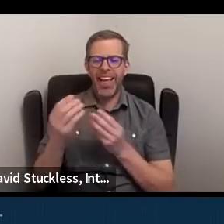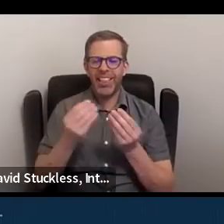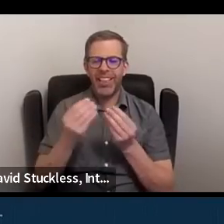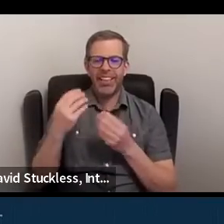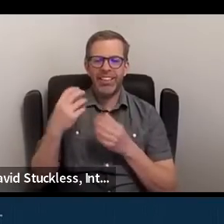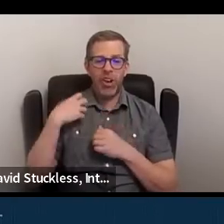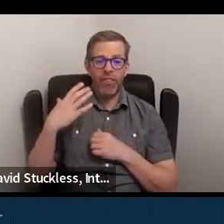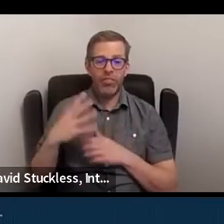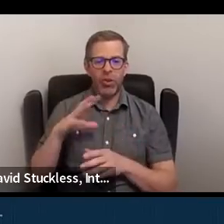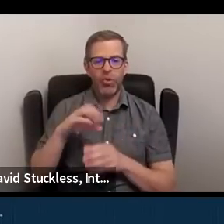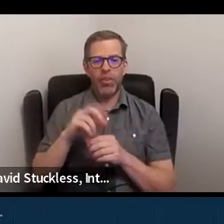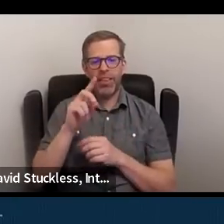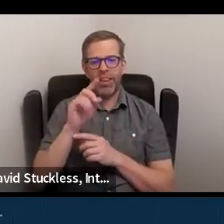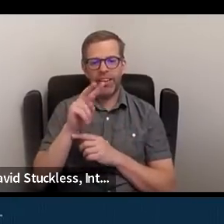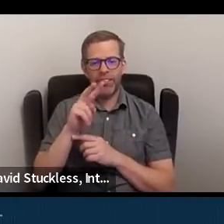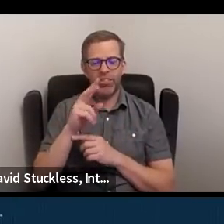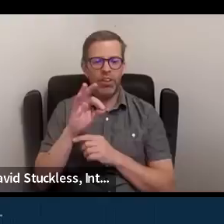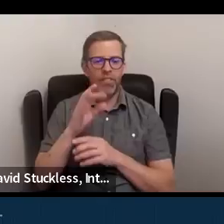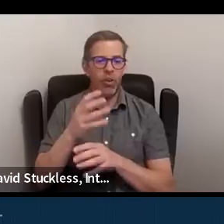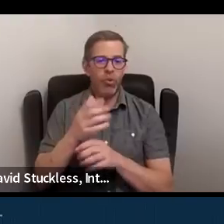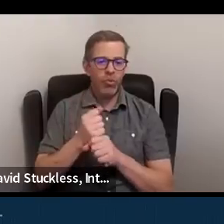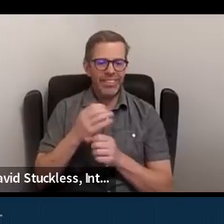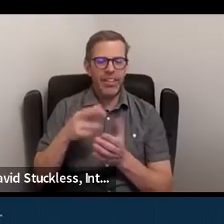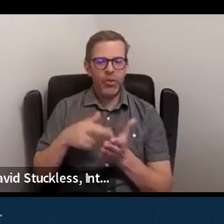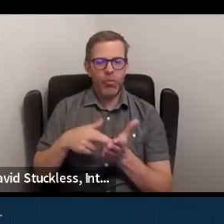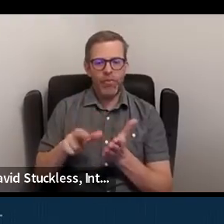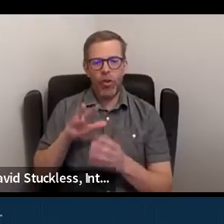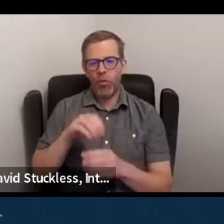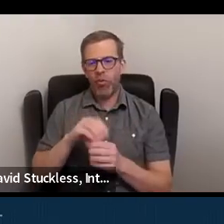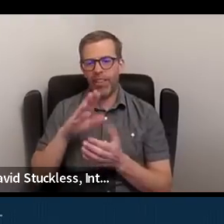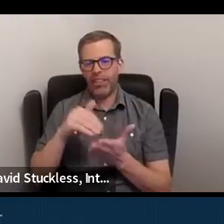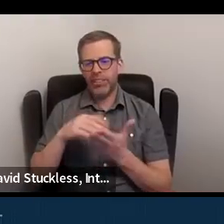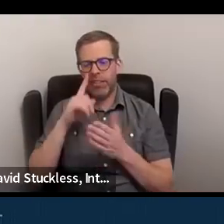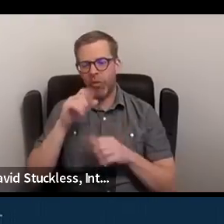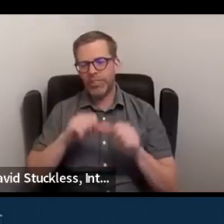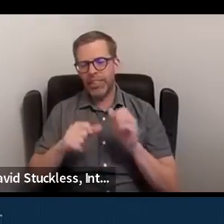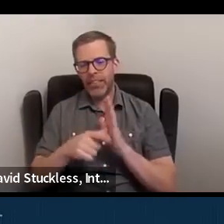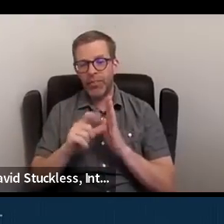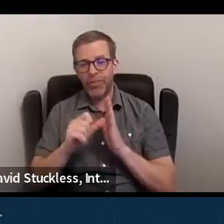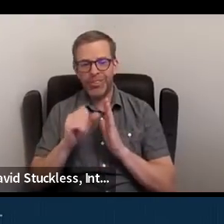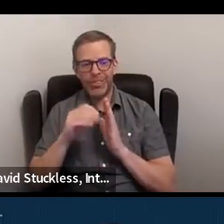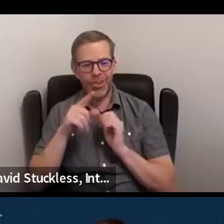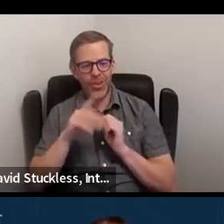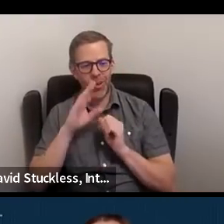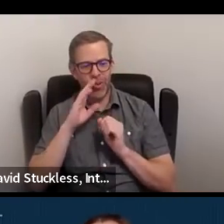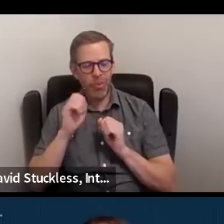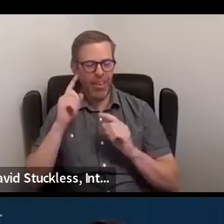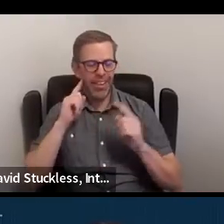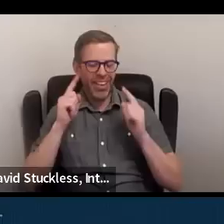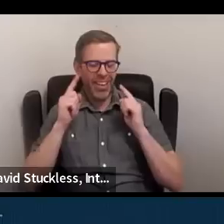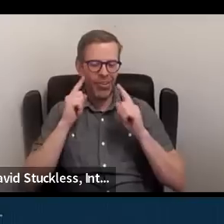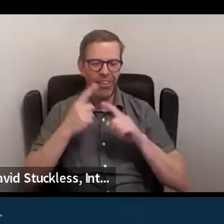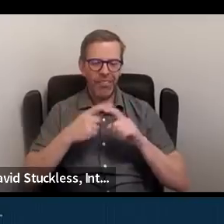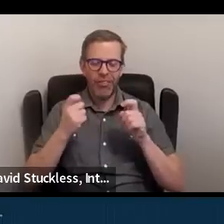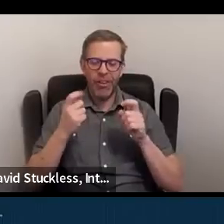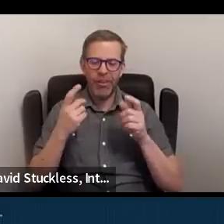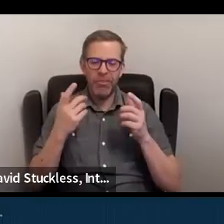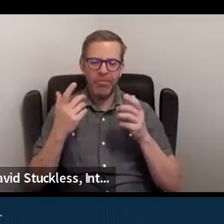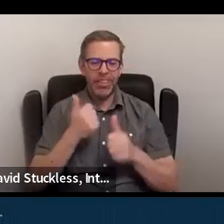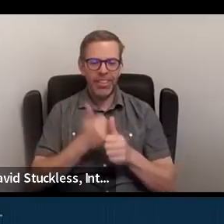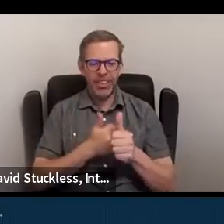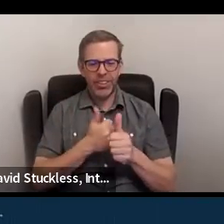the Division of Receipt and Referral within the Center for Scientific Review. So you're going to be hearing from each